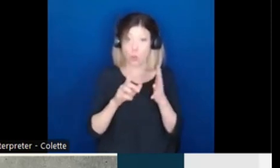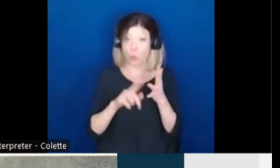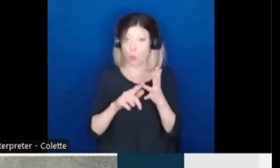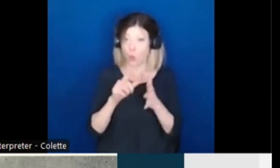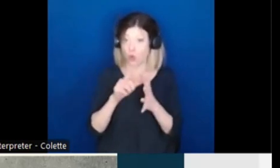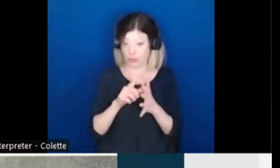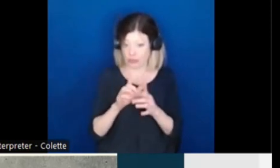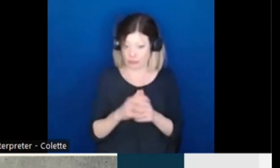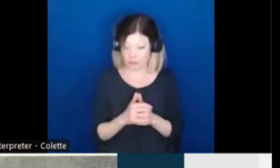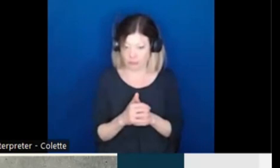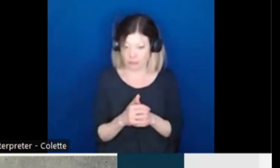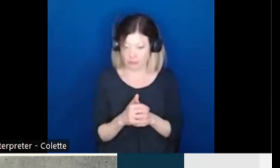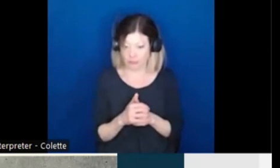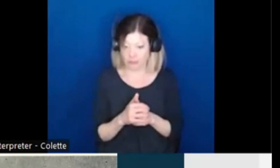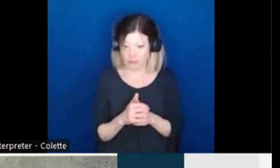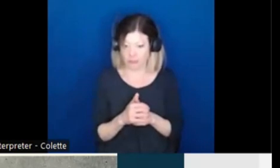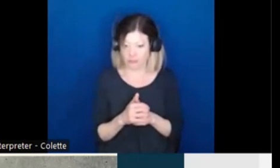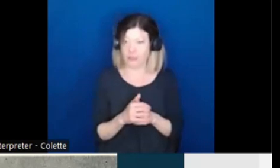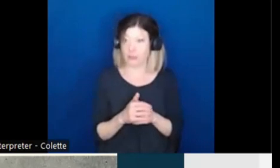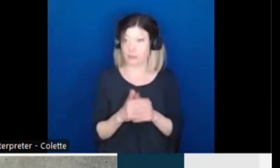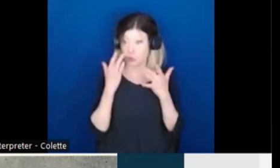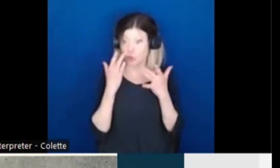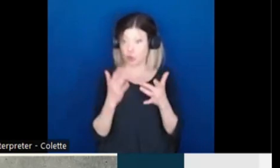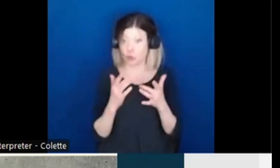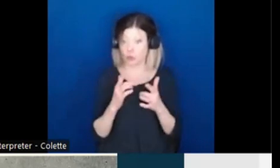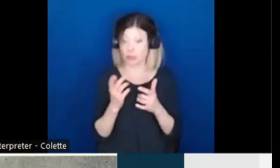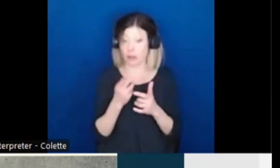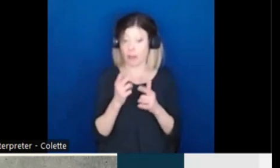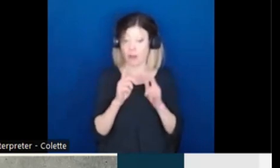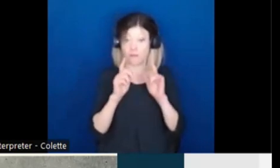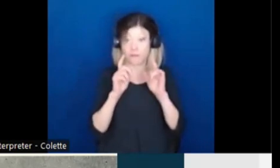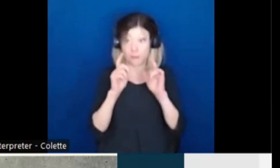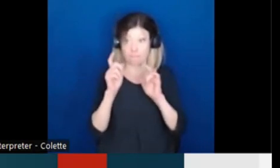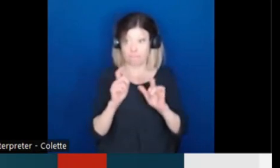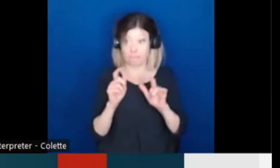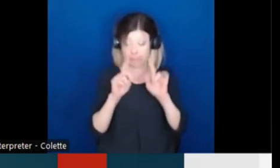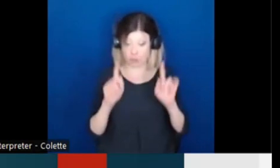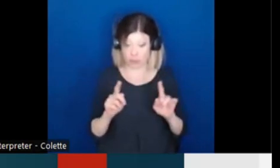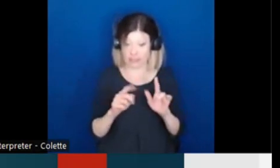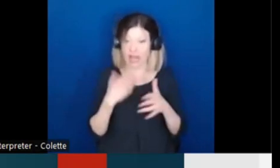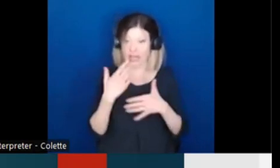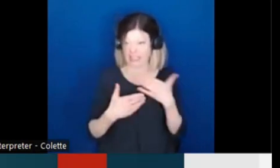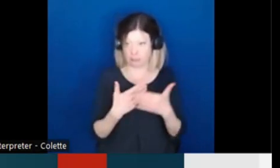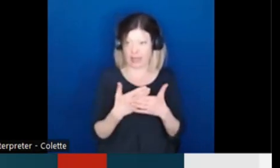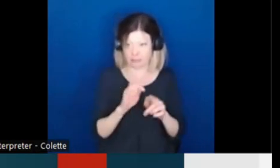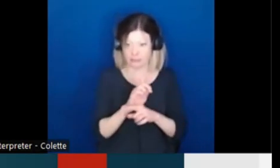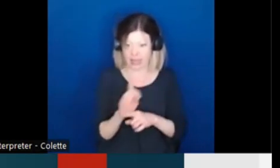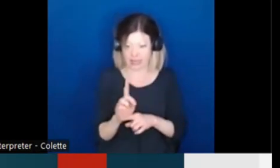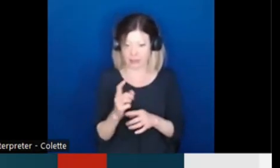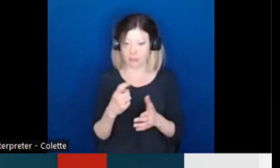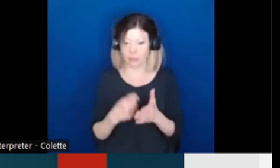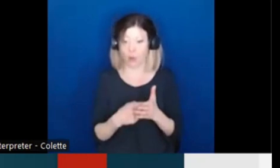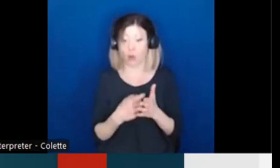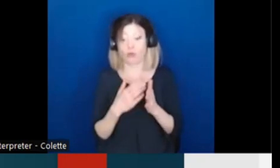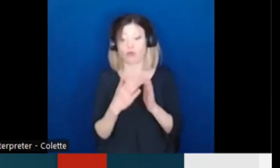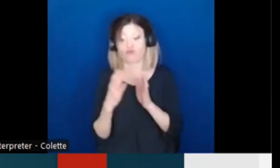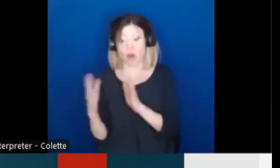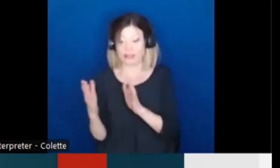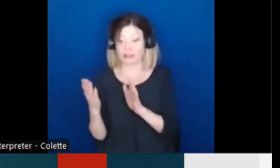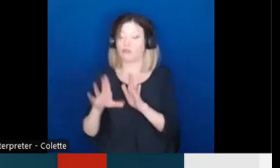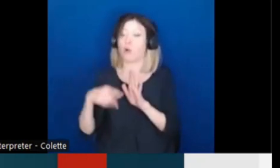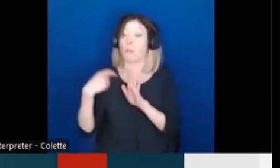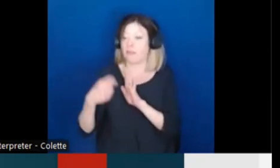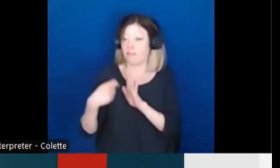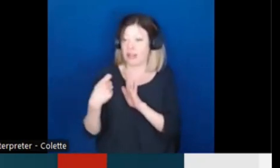a couple of images here. I'll explain these in a minute. Well, on the right, we've got, it's a still from a film, lots of